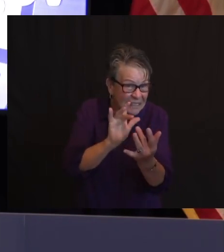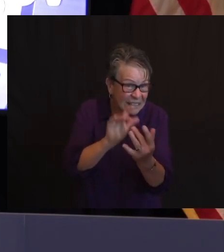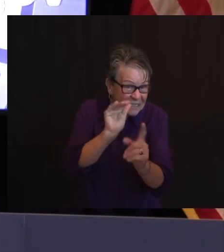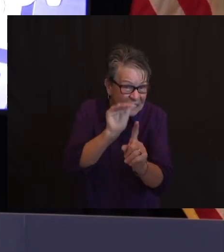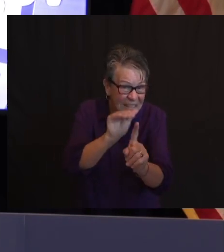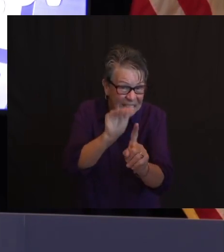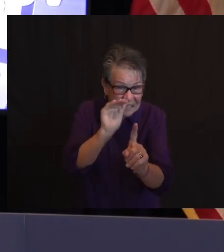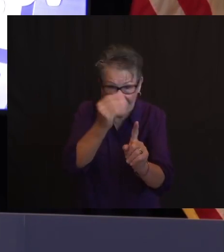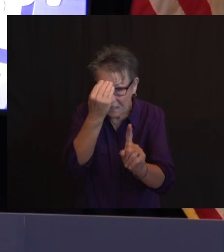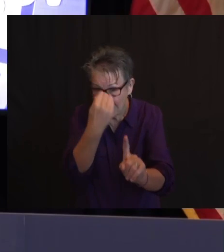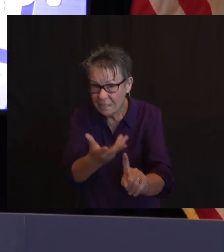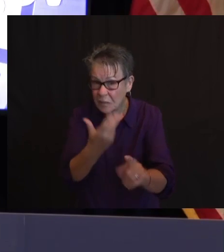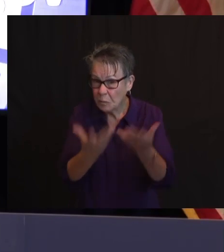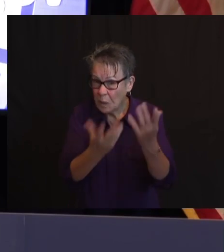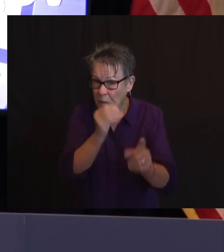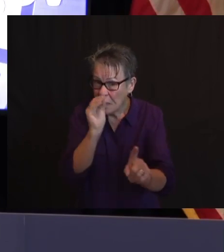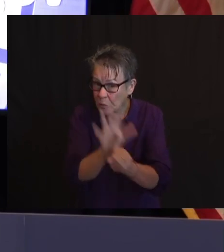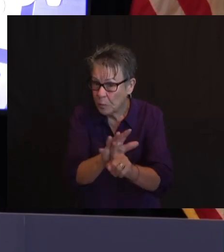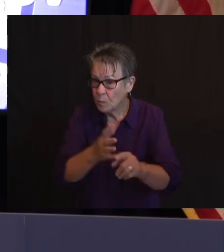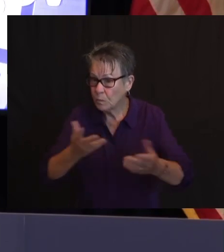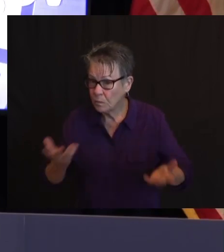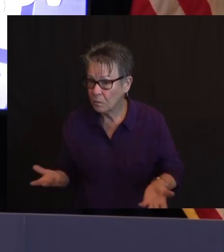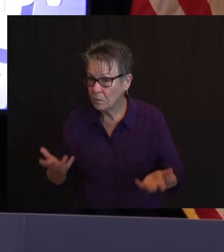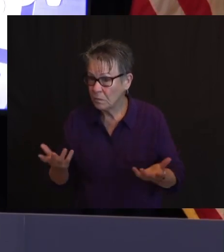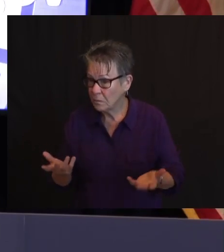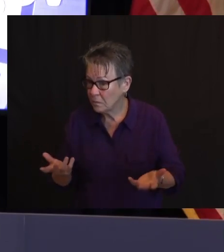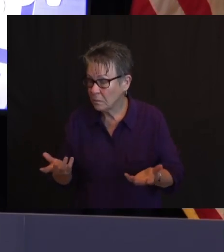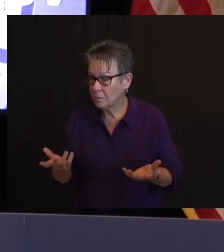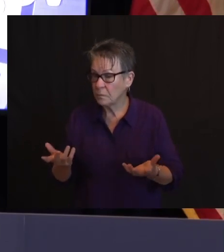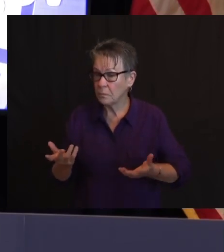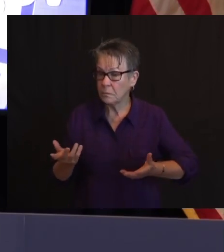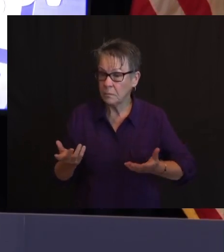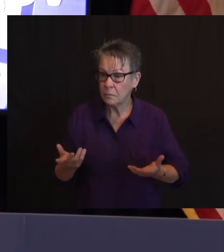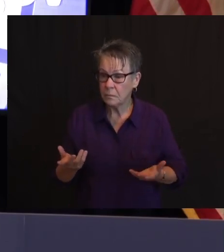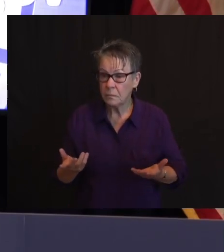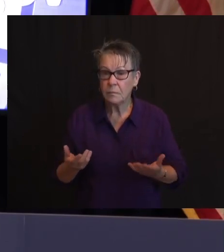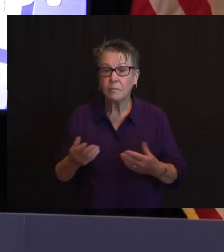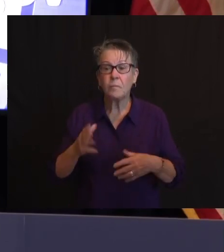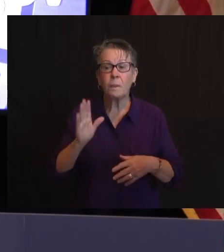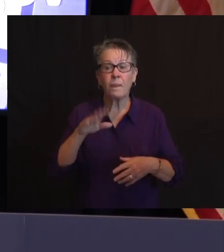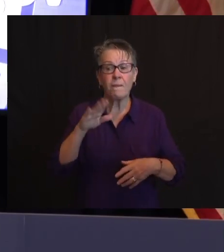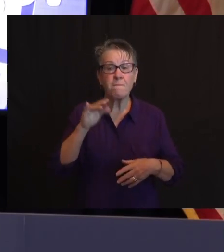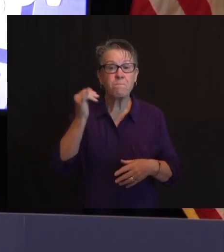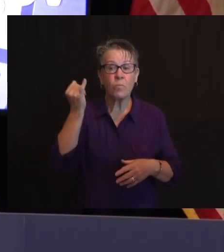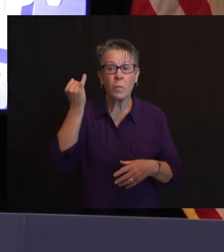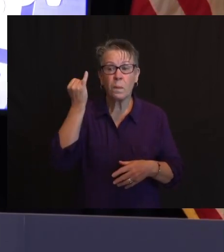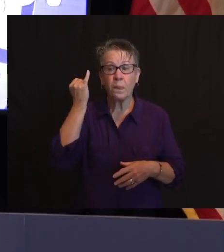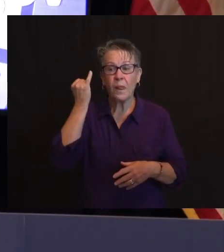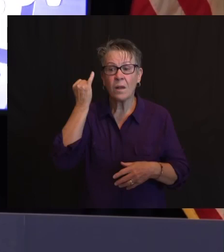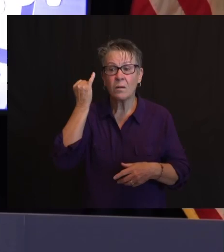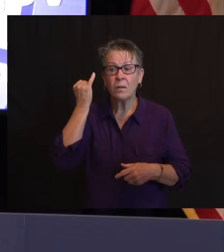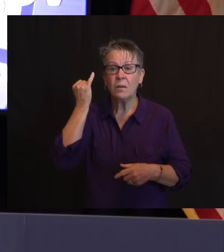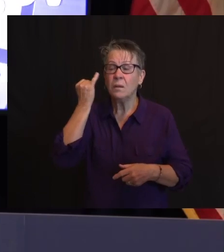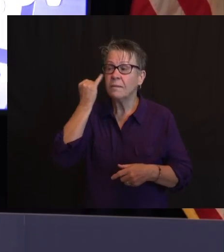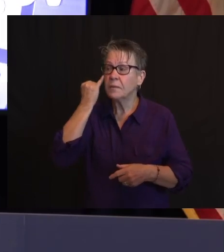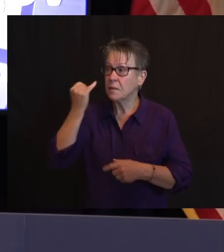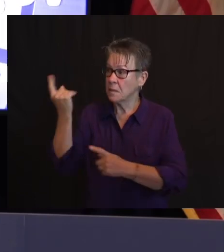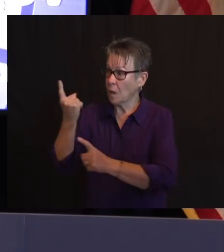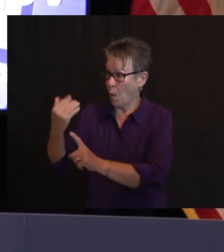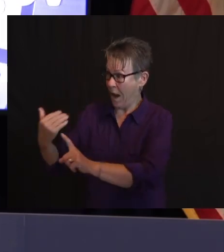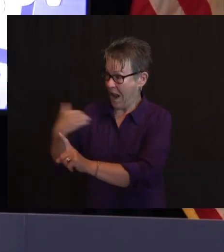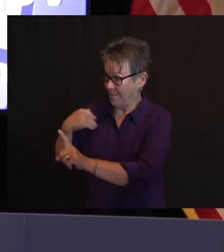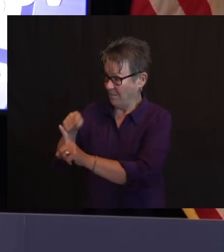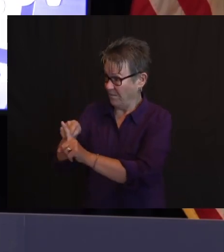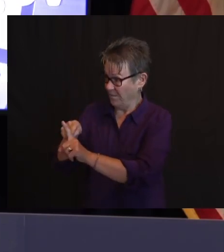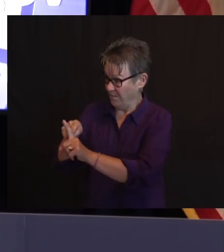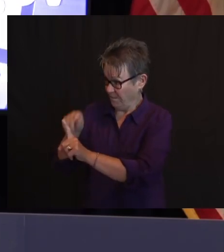particular outbreak amongst a cohort of individuals that have been in each other's company for a longer period of